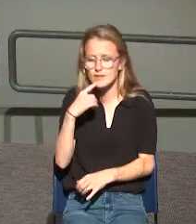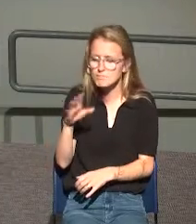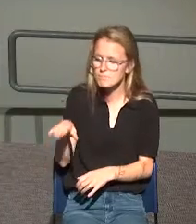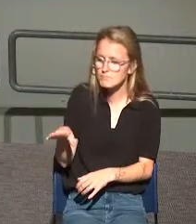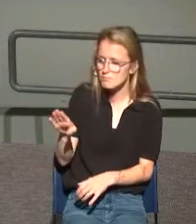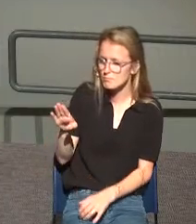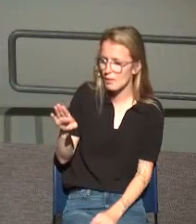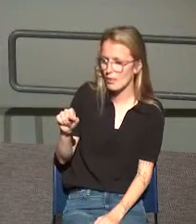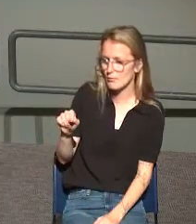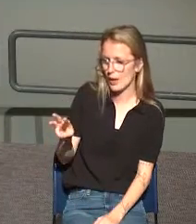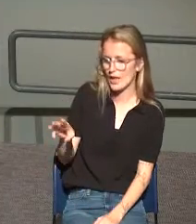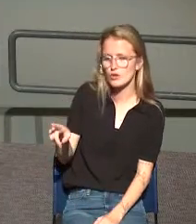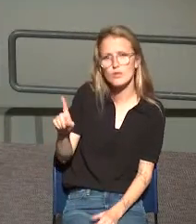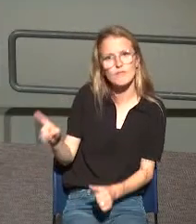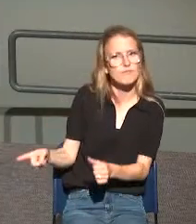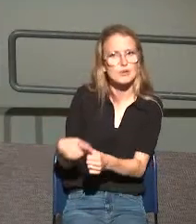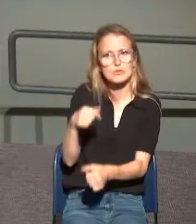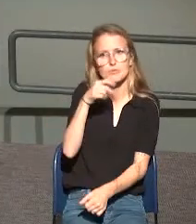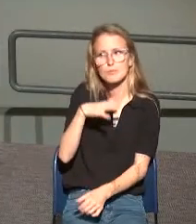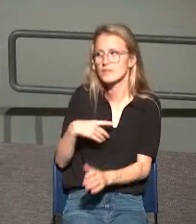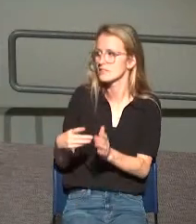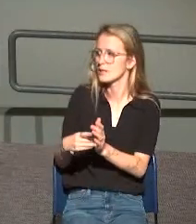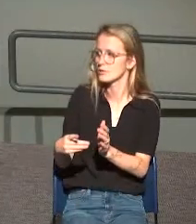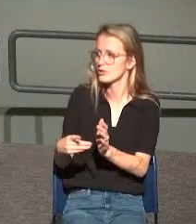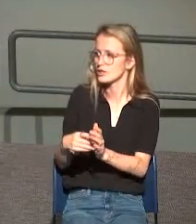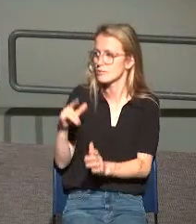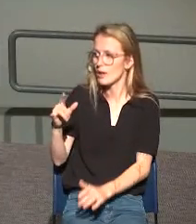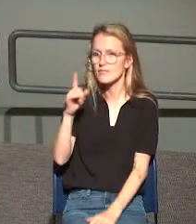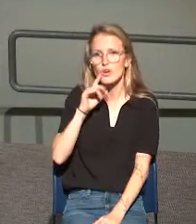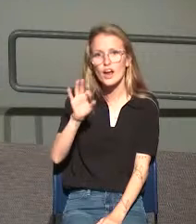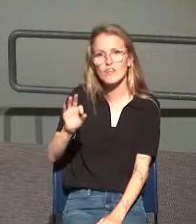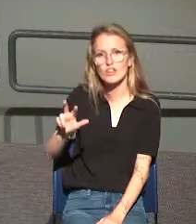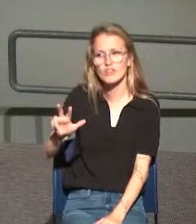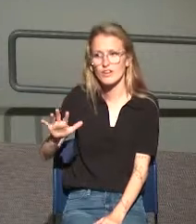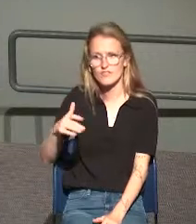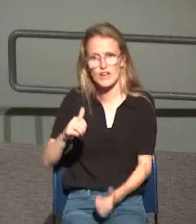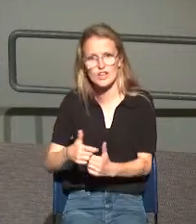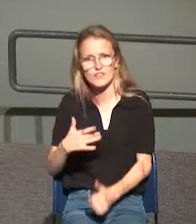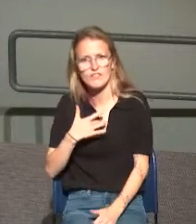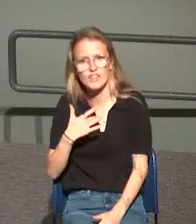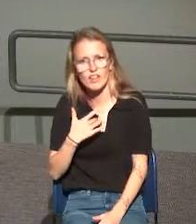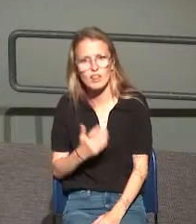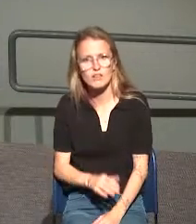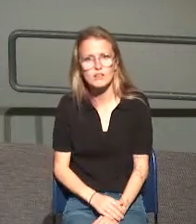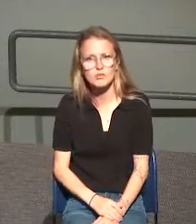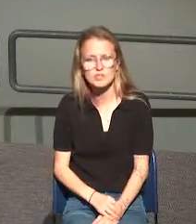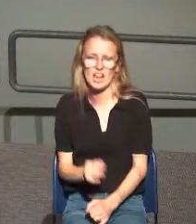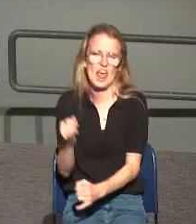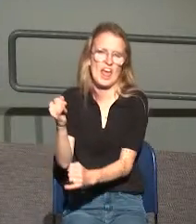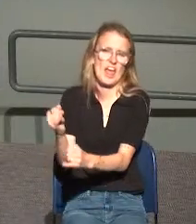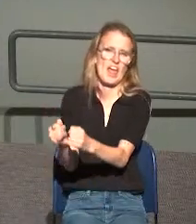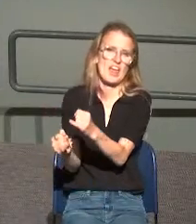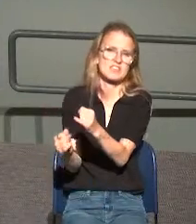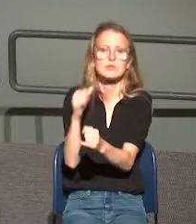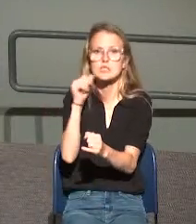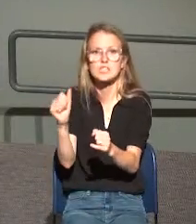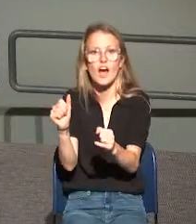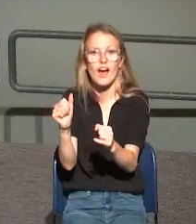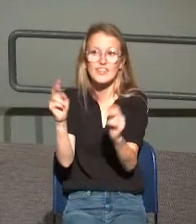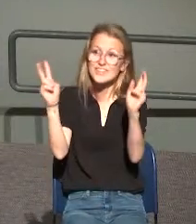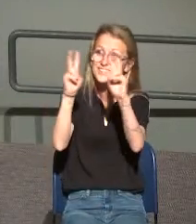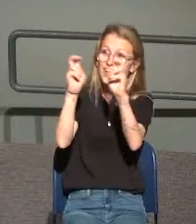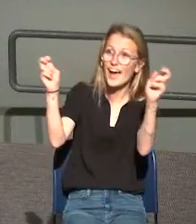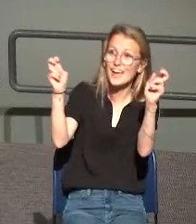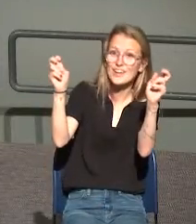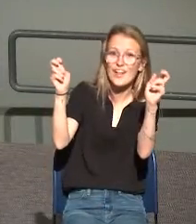you're the first woman demonstration pilot for the F-35. How does that feel? It was like buried at the very bottom. It wasn't the headline. It was just sort of buried